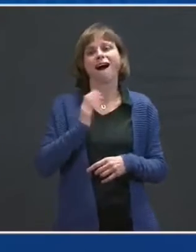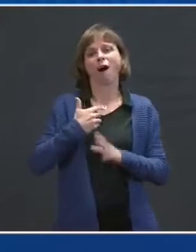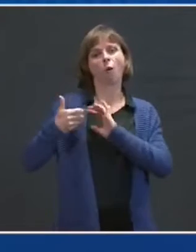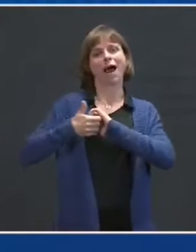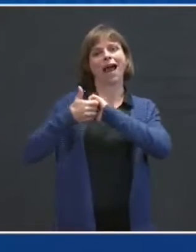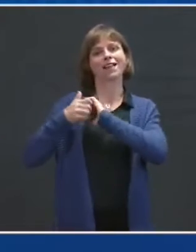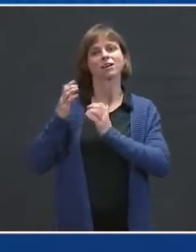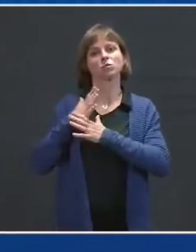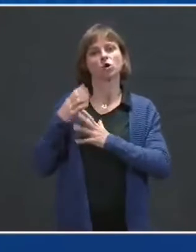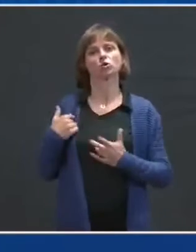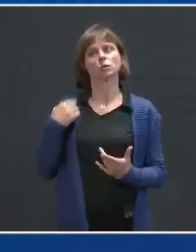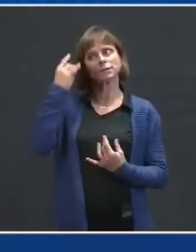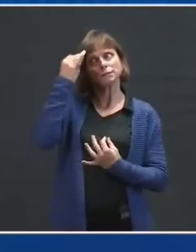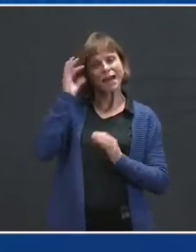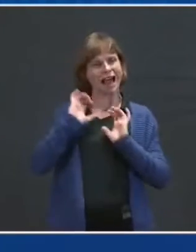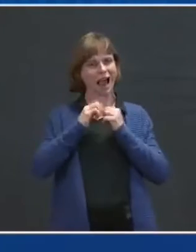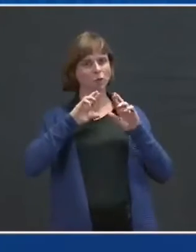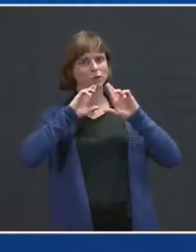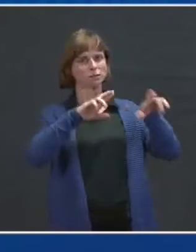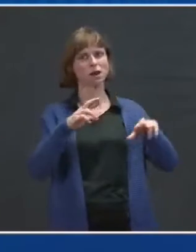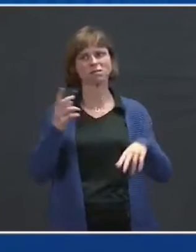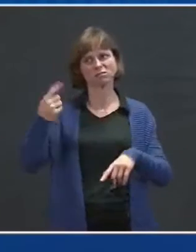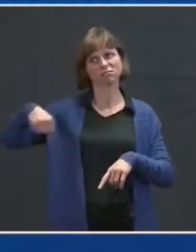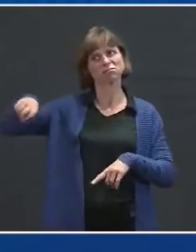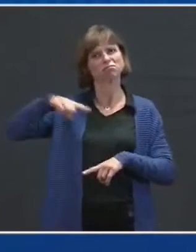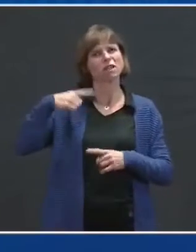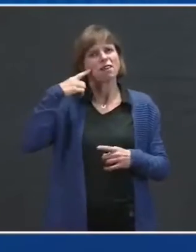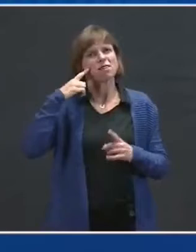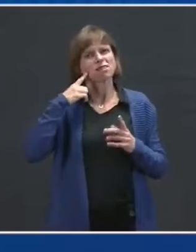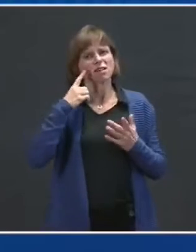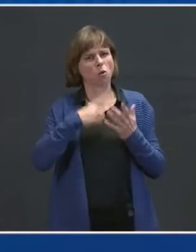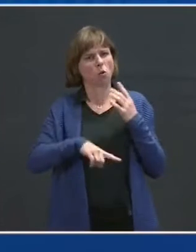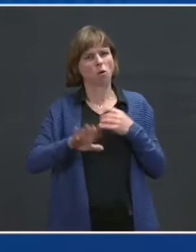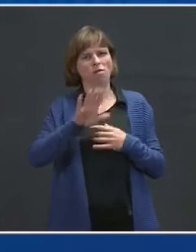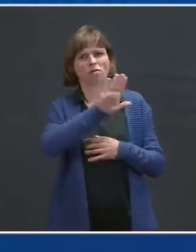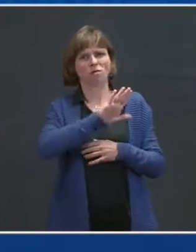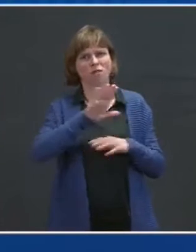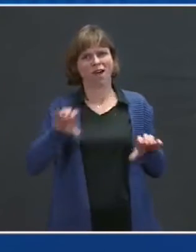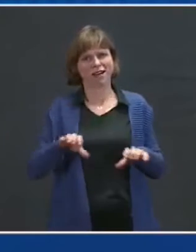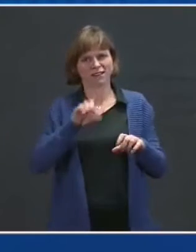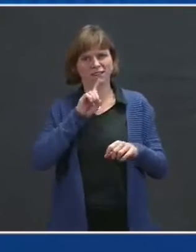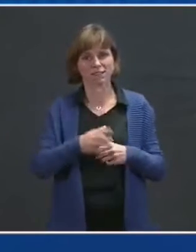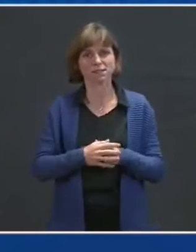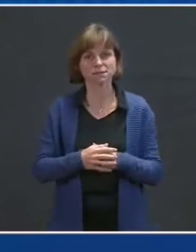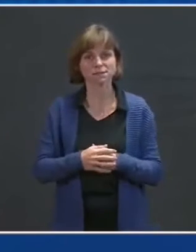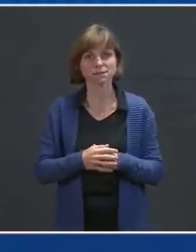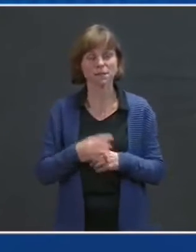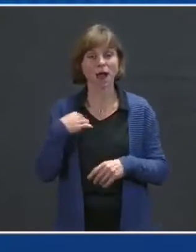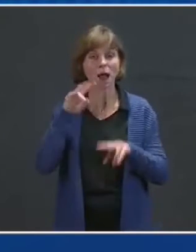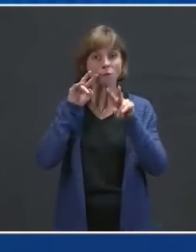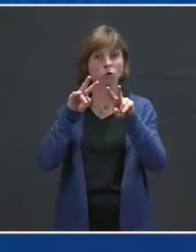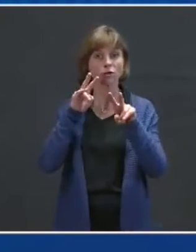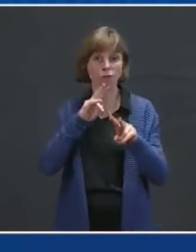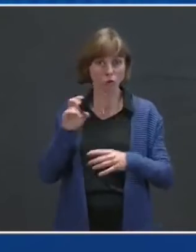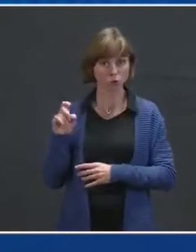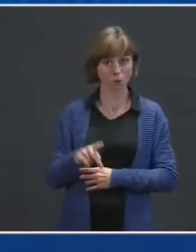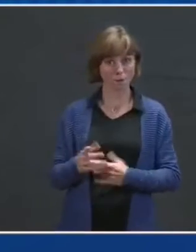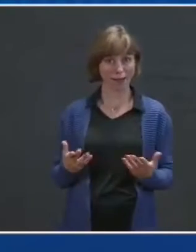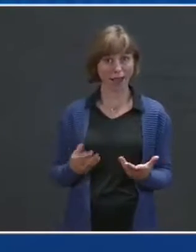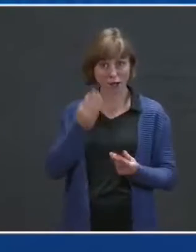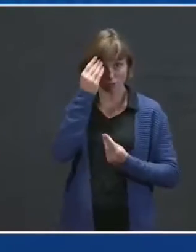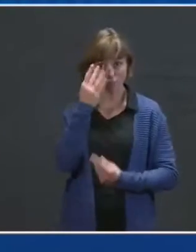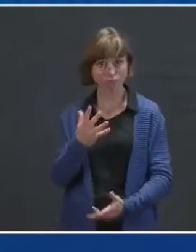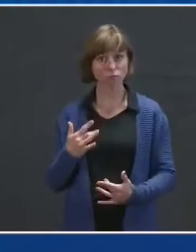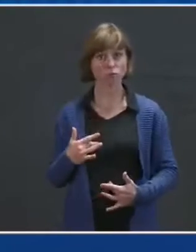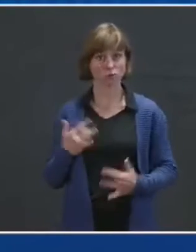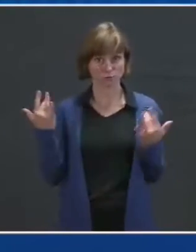response options, we're considering holistically what those activities were. I look forward to coming back and keeping you posted as we